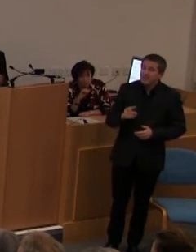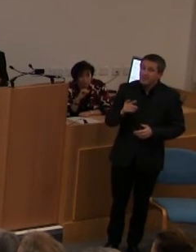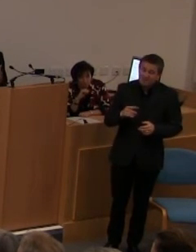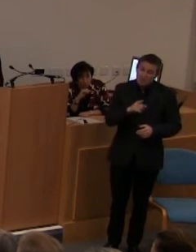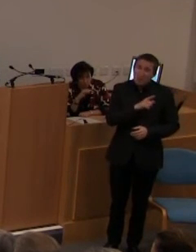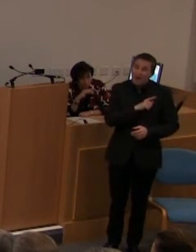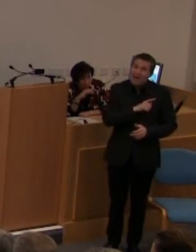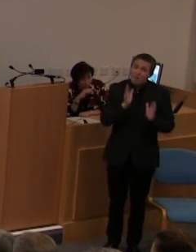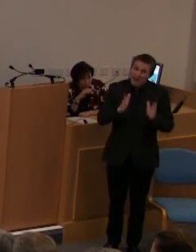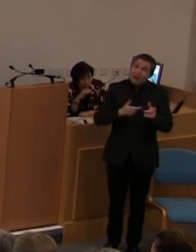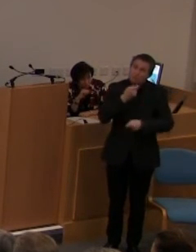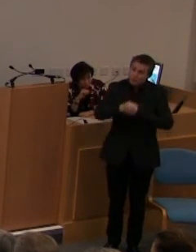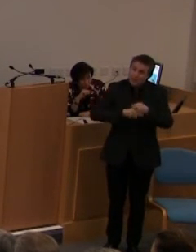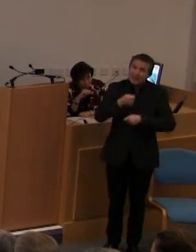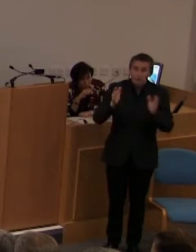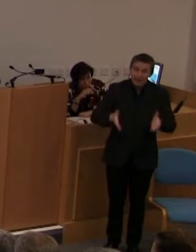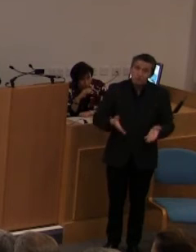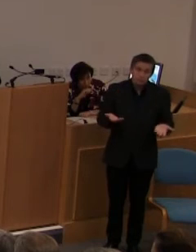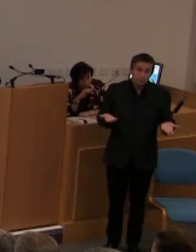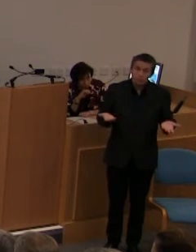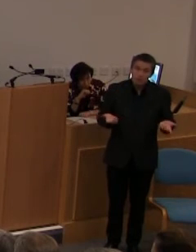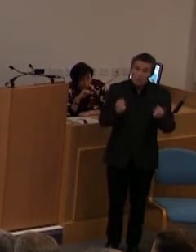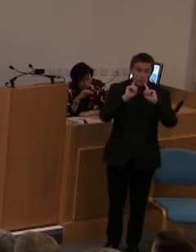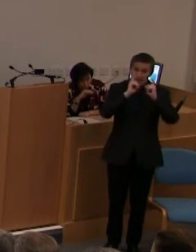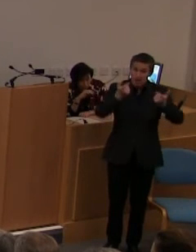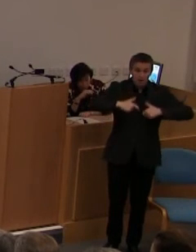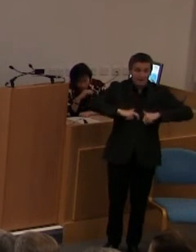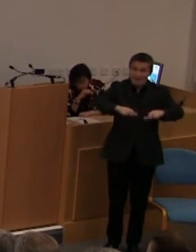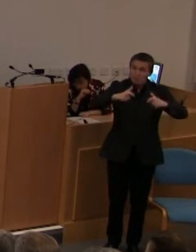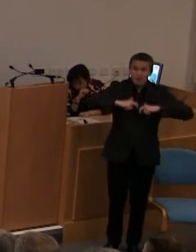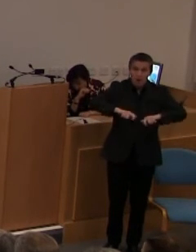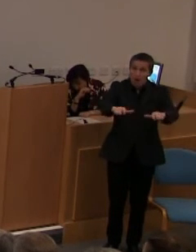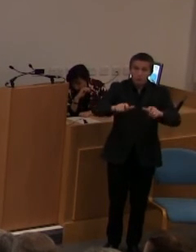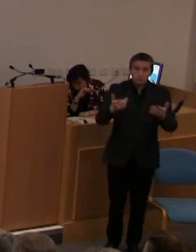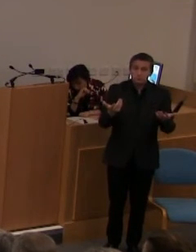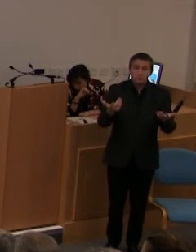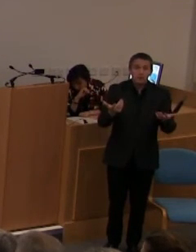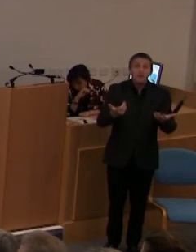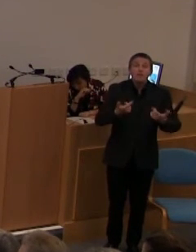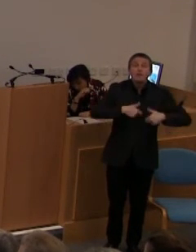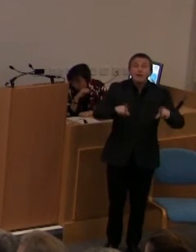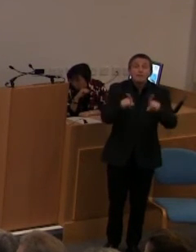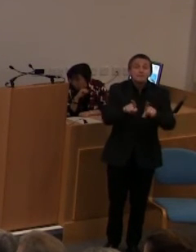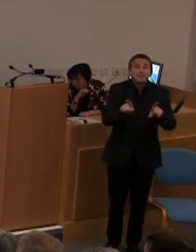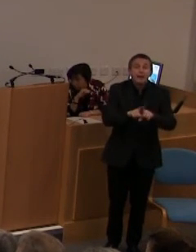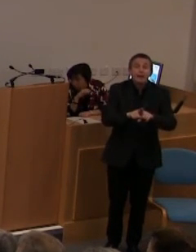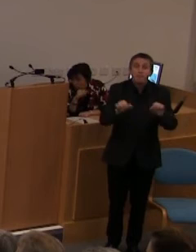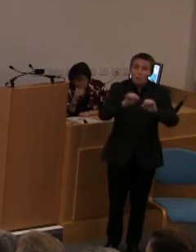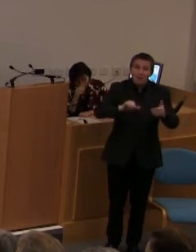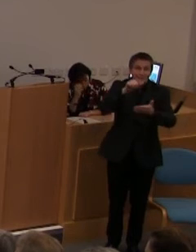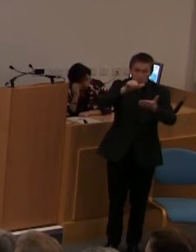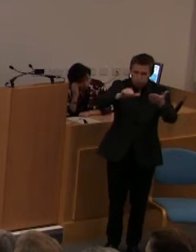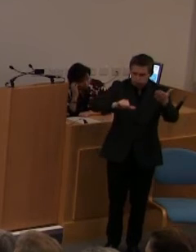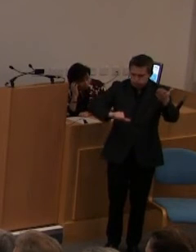If we don't continue to change the way we deliver healthcare, then waiting times in the future will just get longer